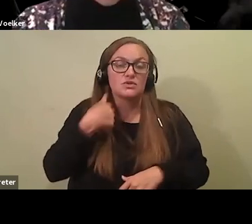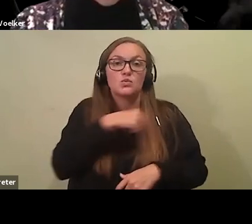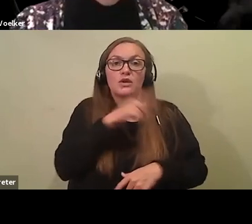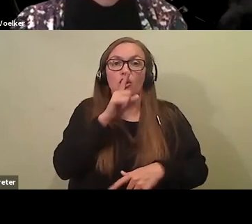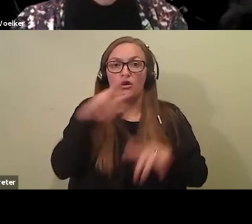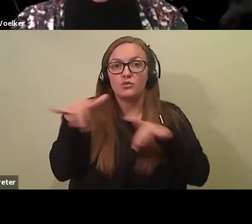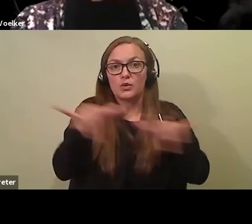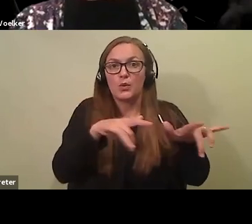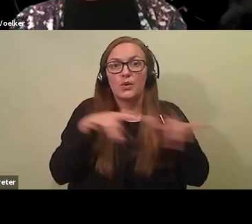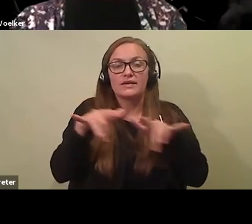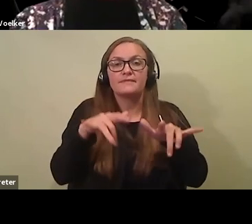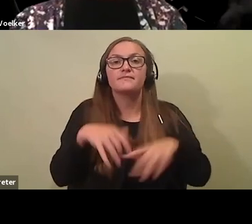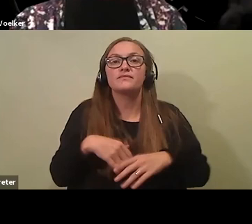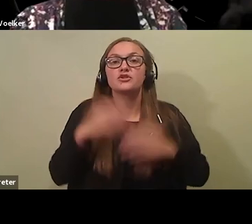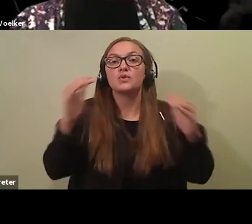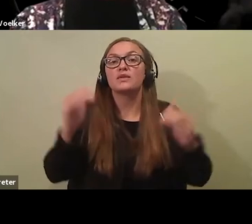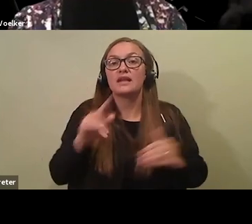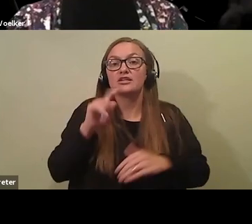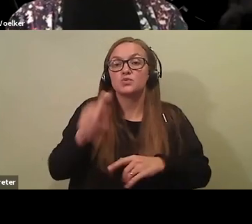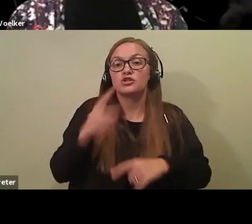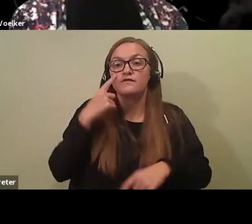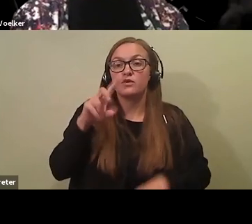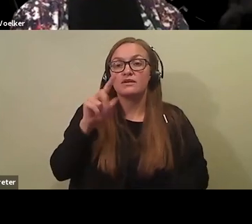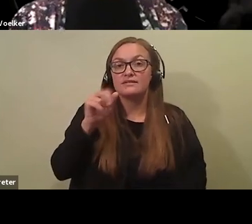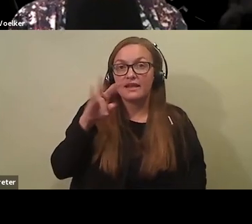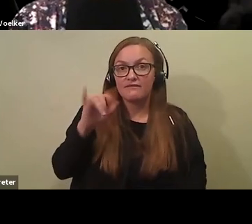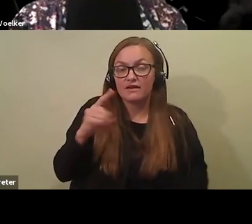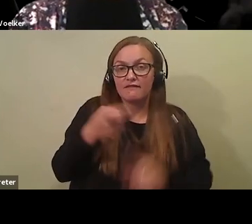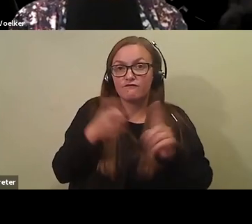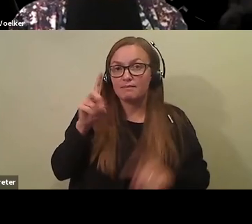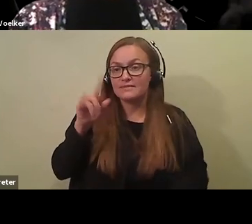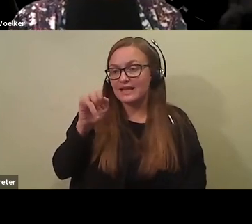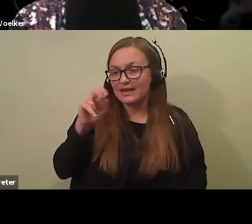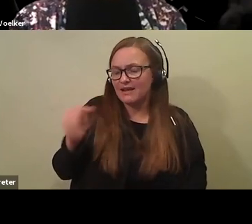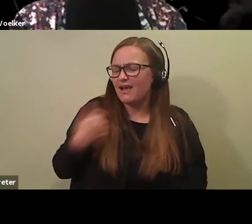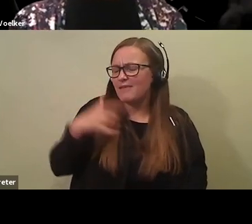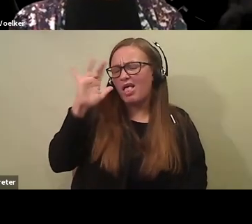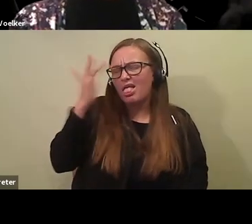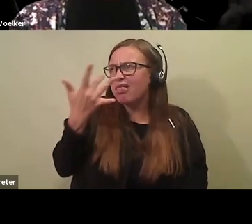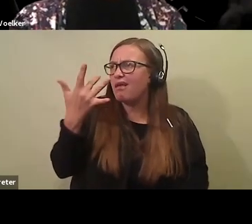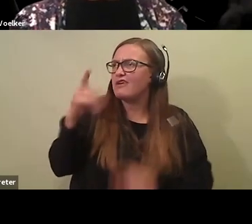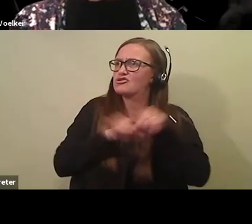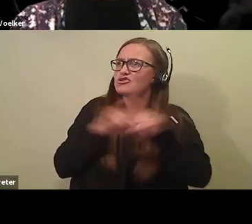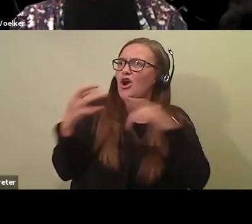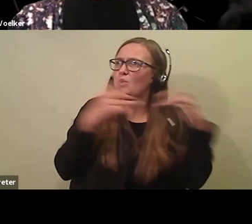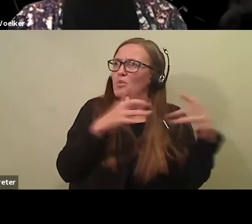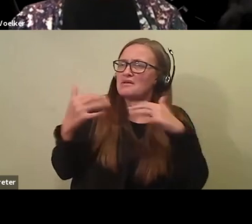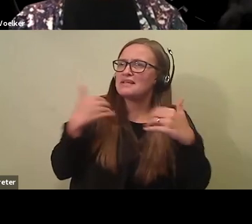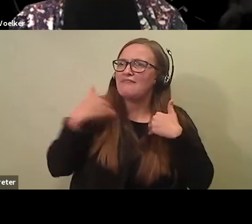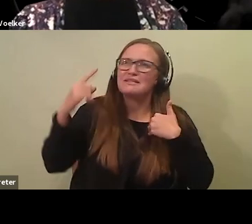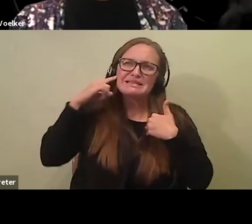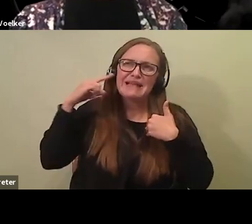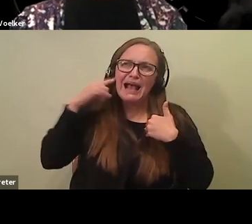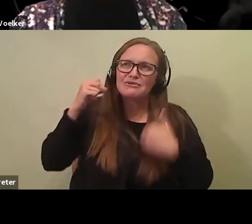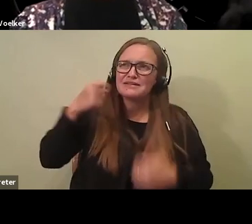next question is for David from Diana, who says, I'm annoyed that in Star Wars, they always have the sounds of the spacecraft. Can you talk